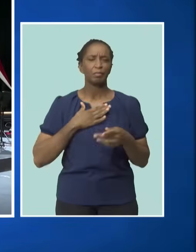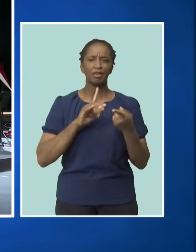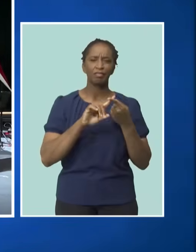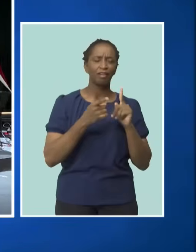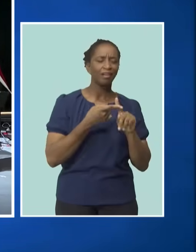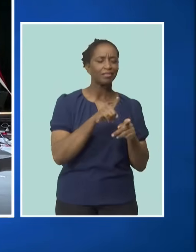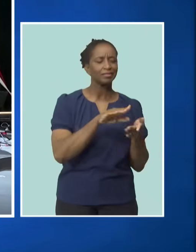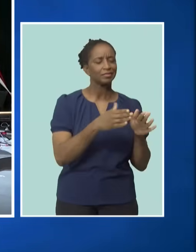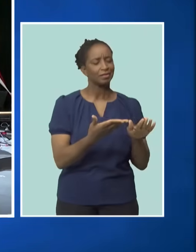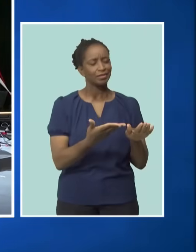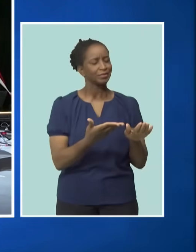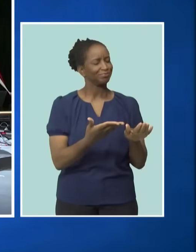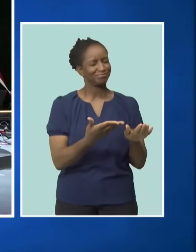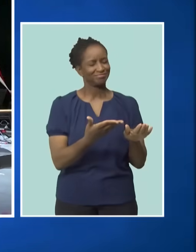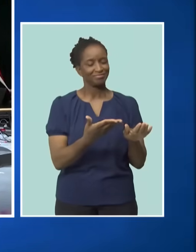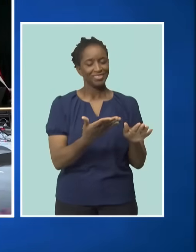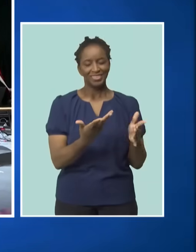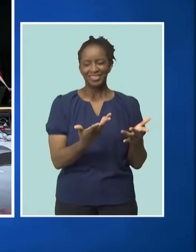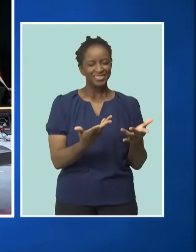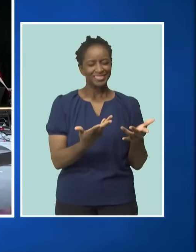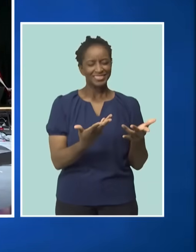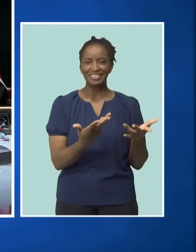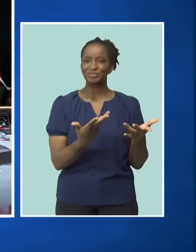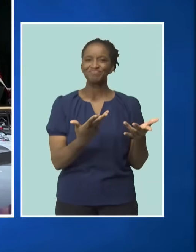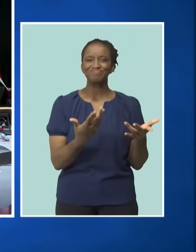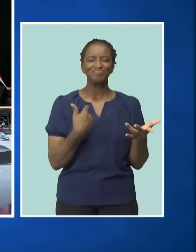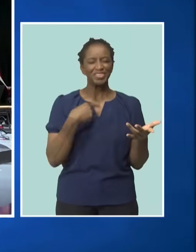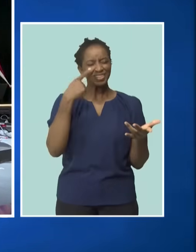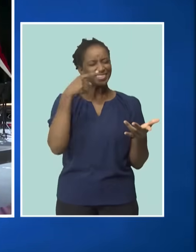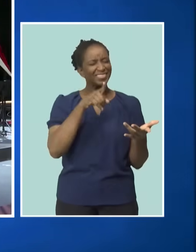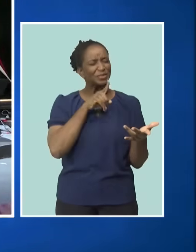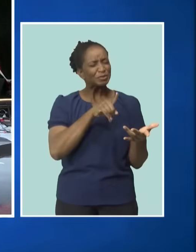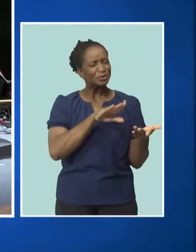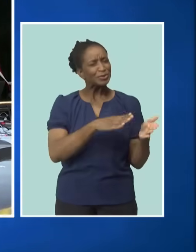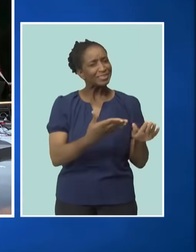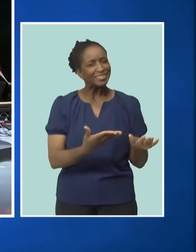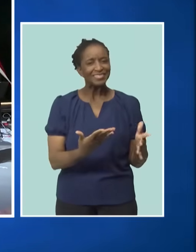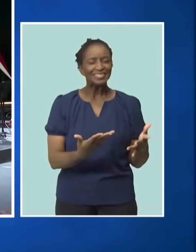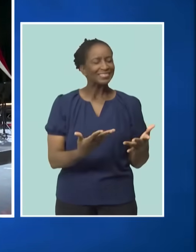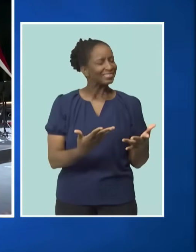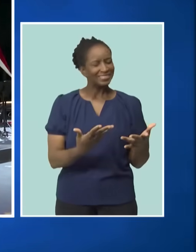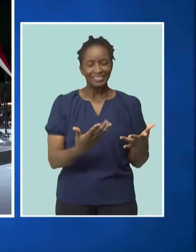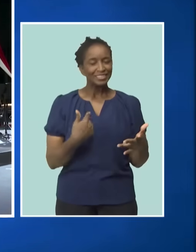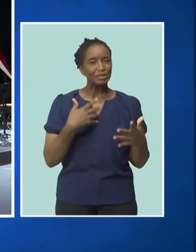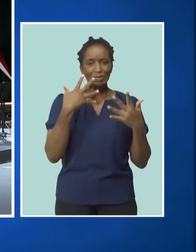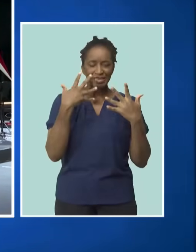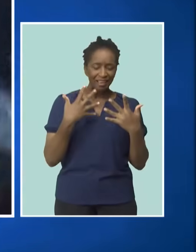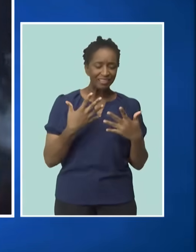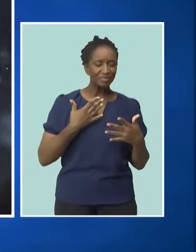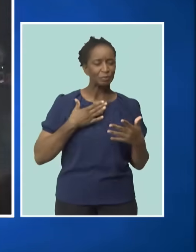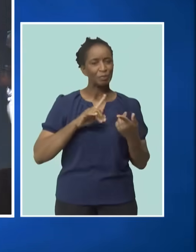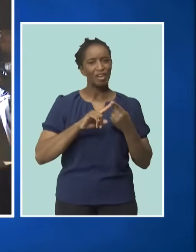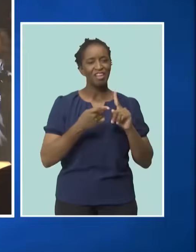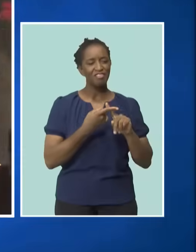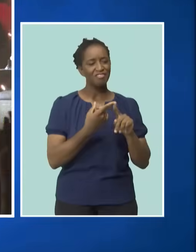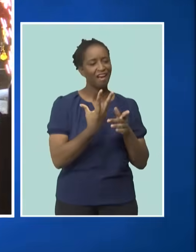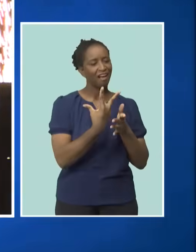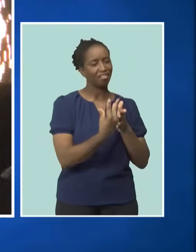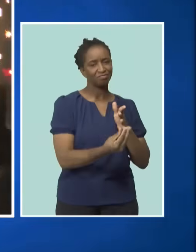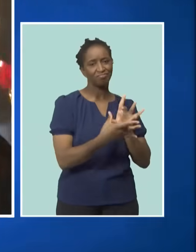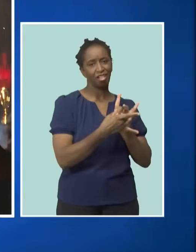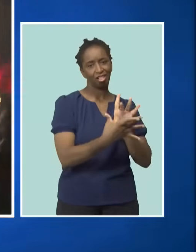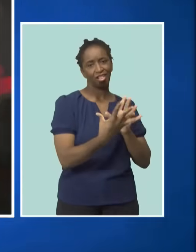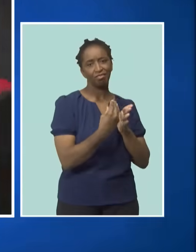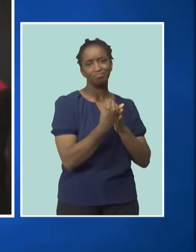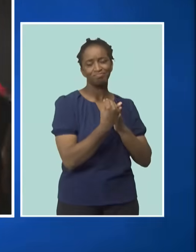me, but I feel sad and just that I lost my friend. Mr. Showman